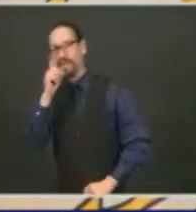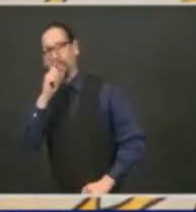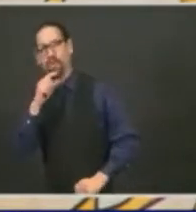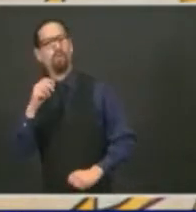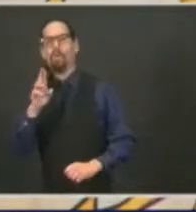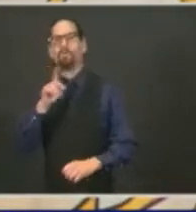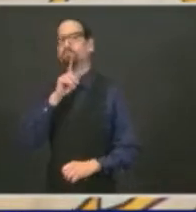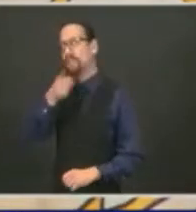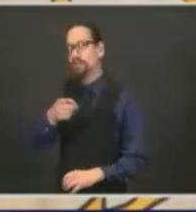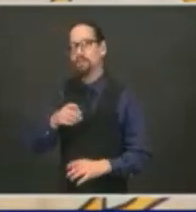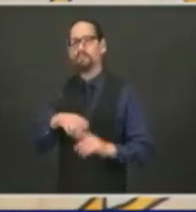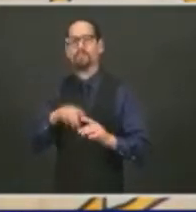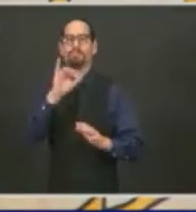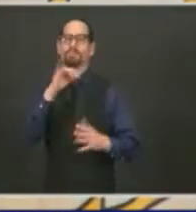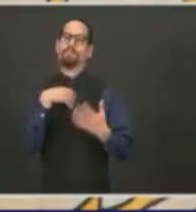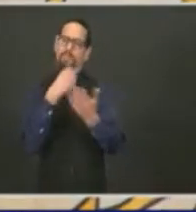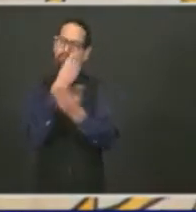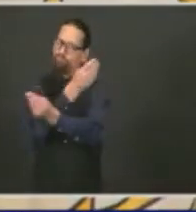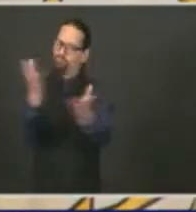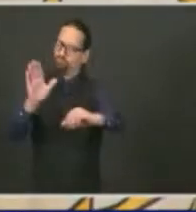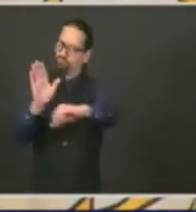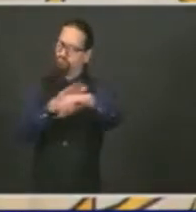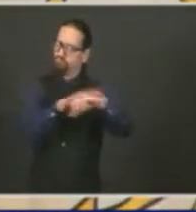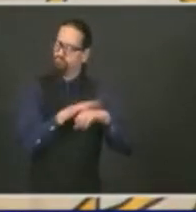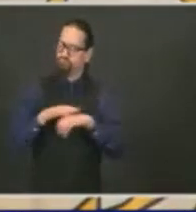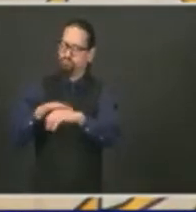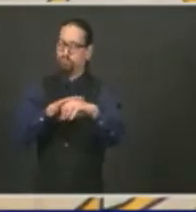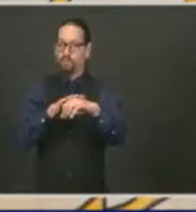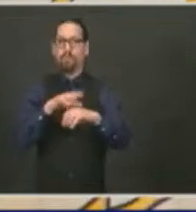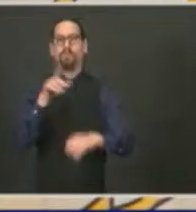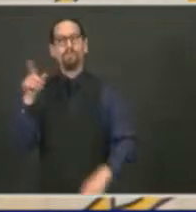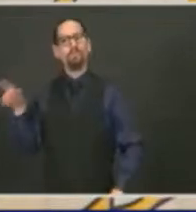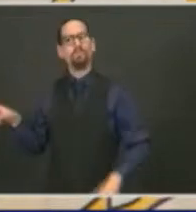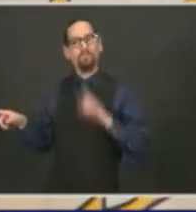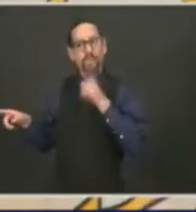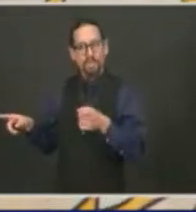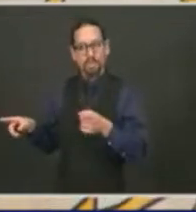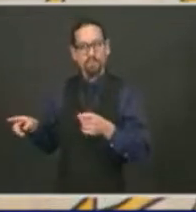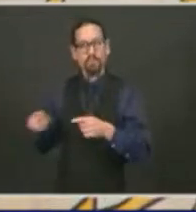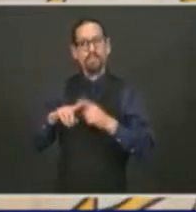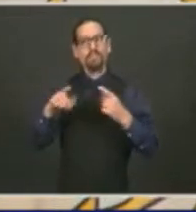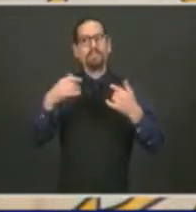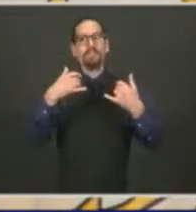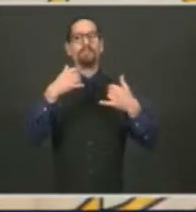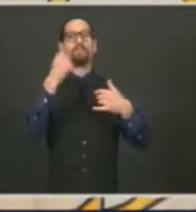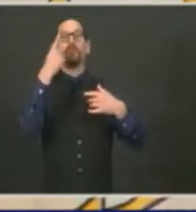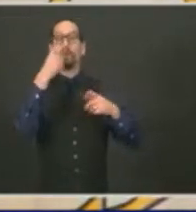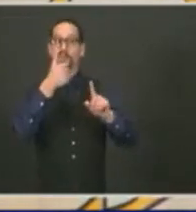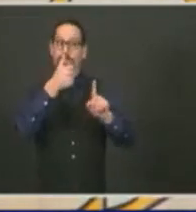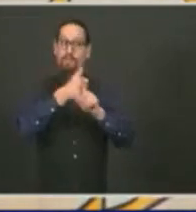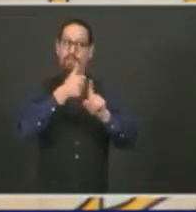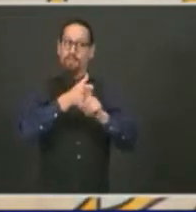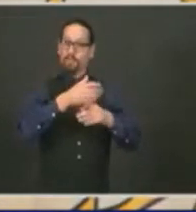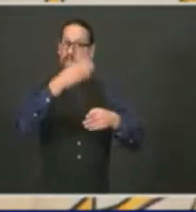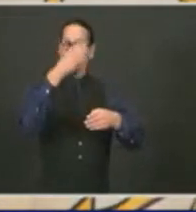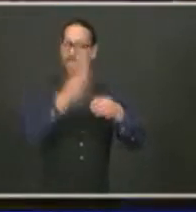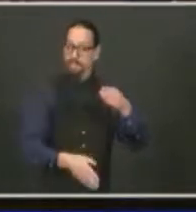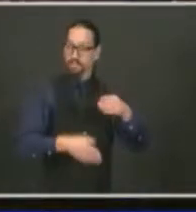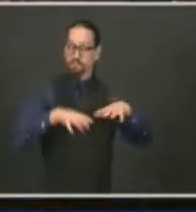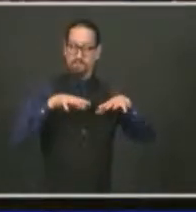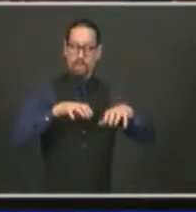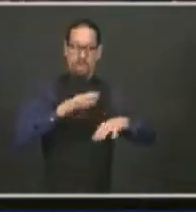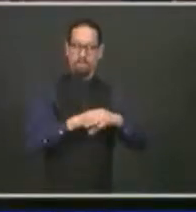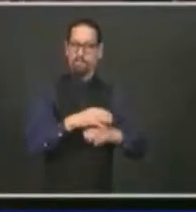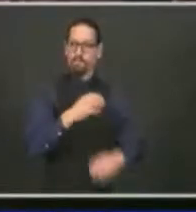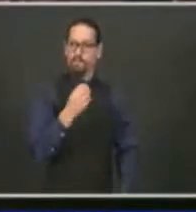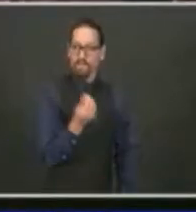over the coming days. But no, the pause lifts Monday, so gyms will be open on Monday. The gym will go to the customers of the gyms